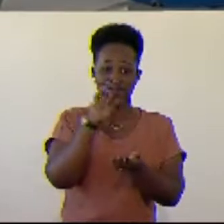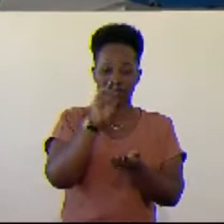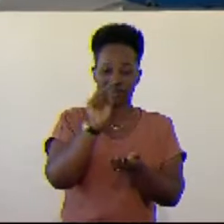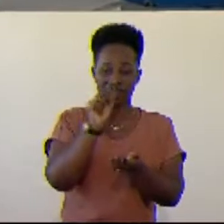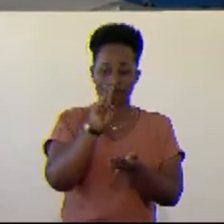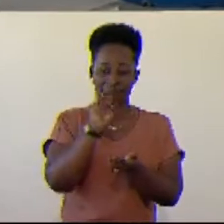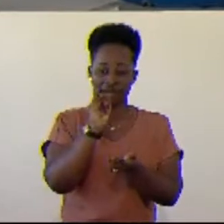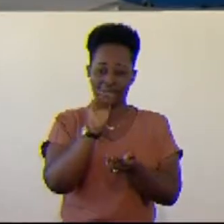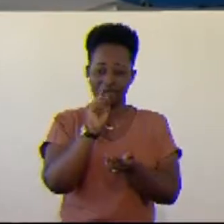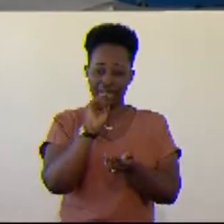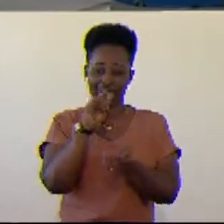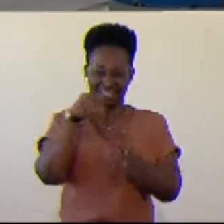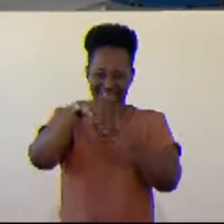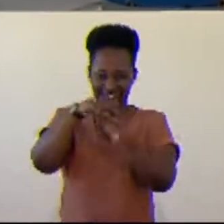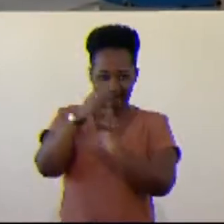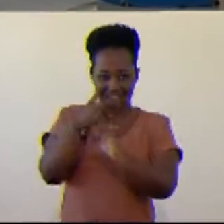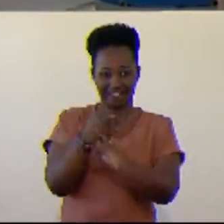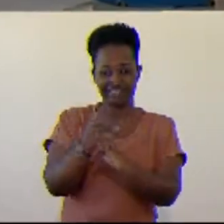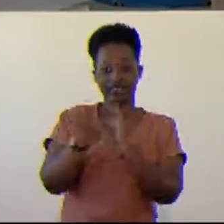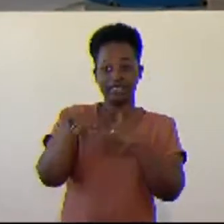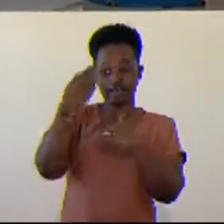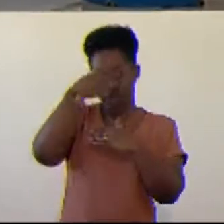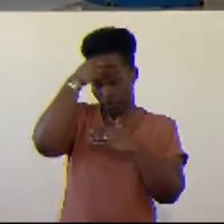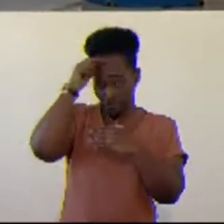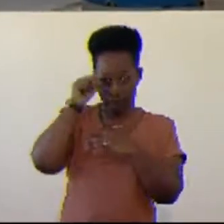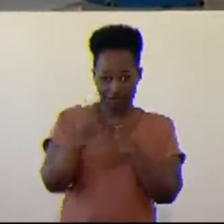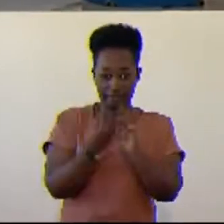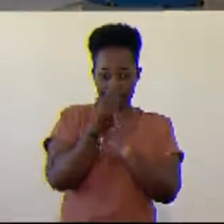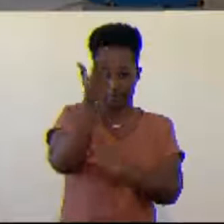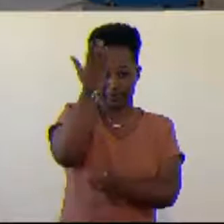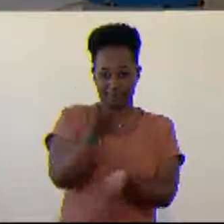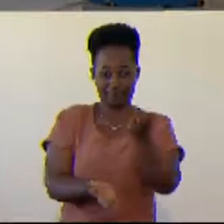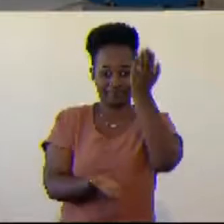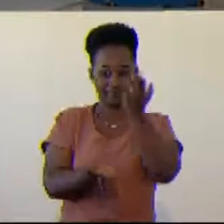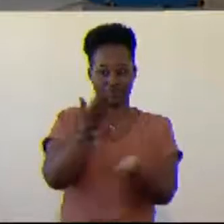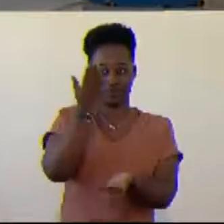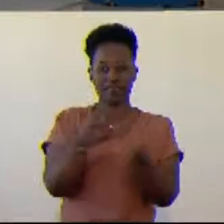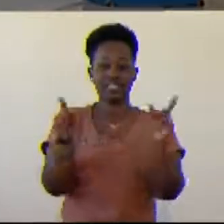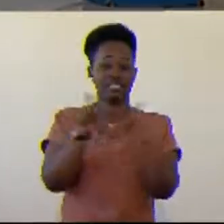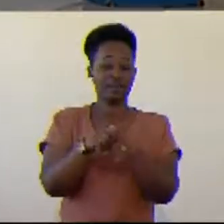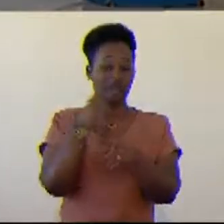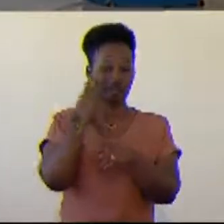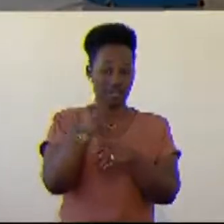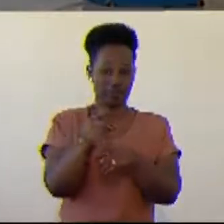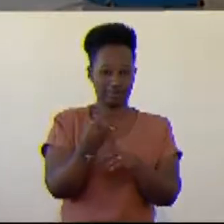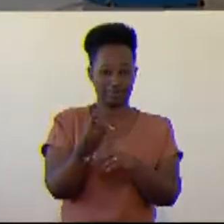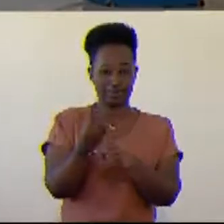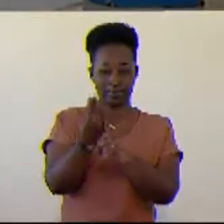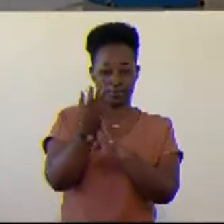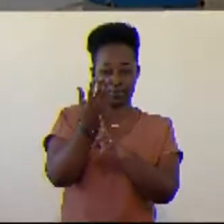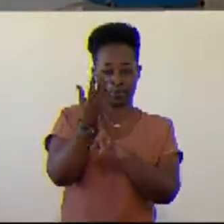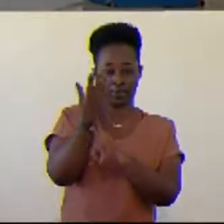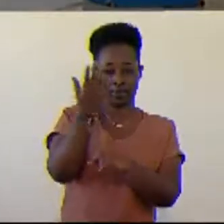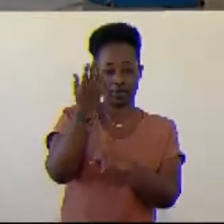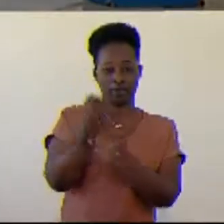candle, rotates this side. As it rotates this side, the flame will be burning